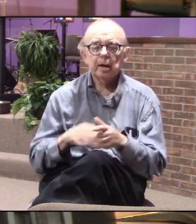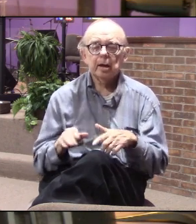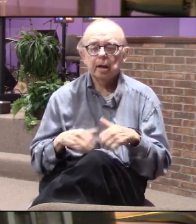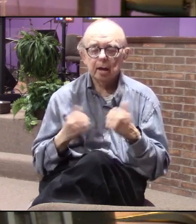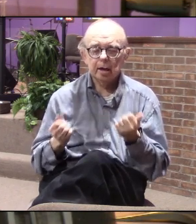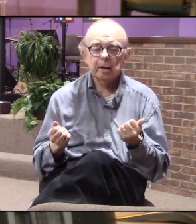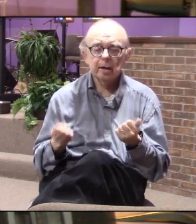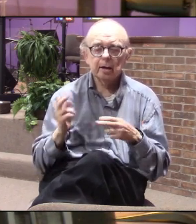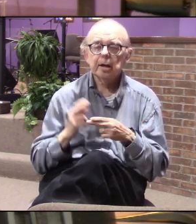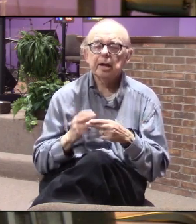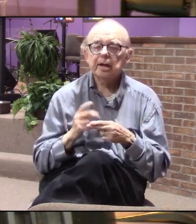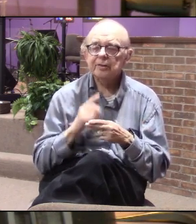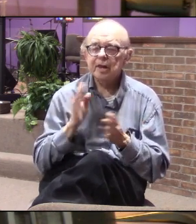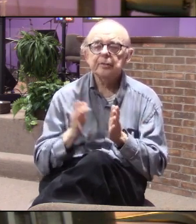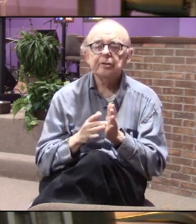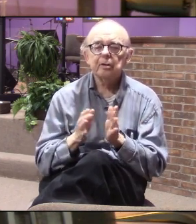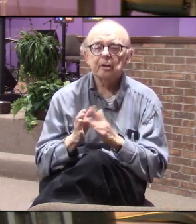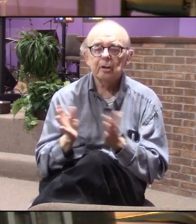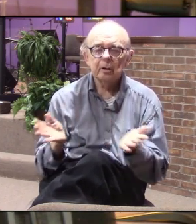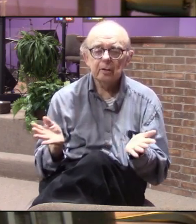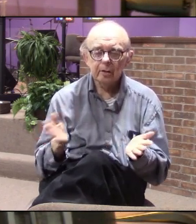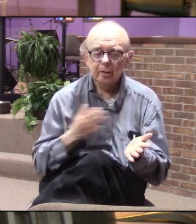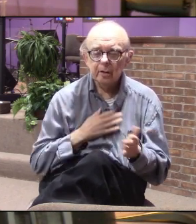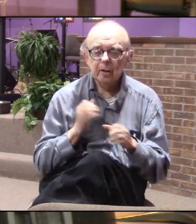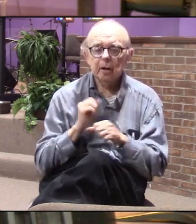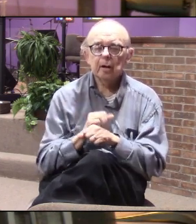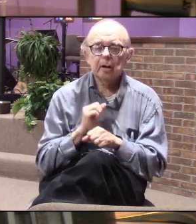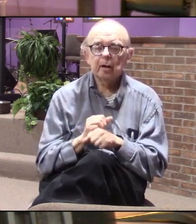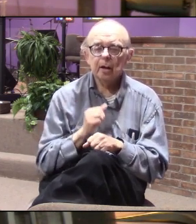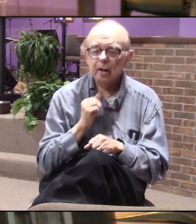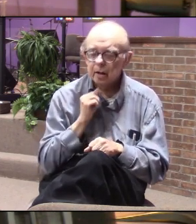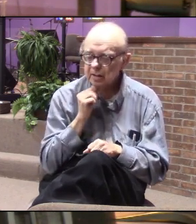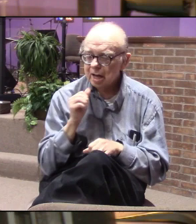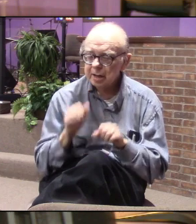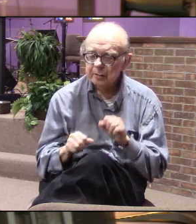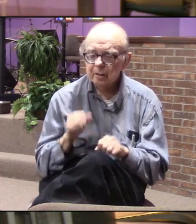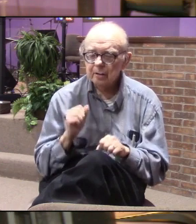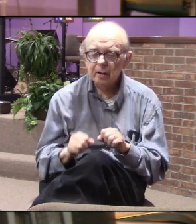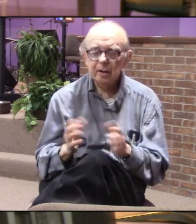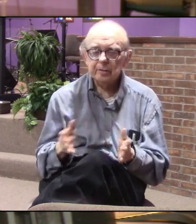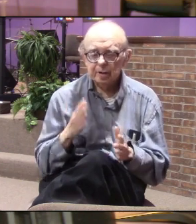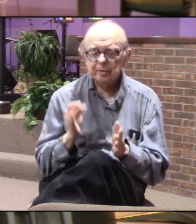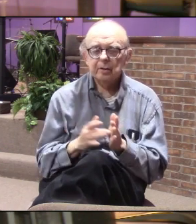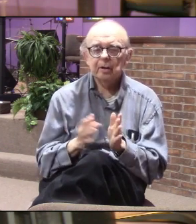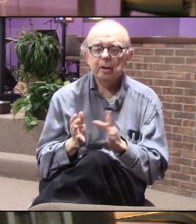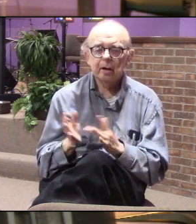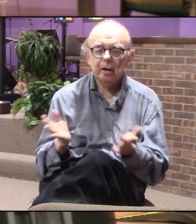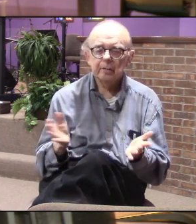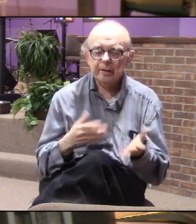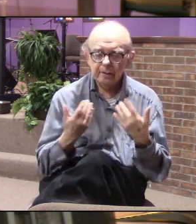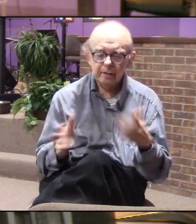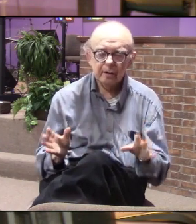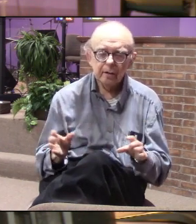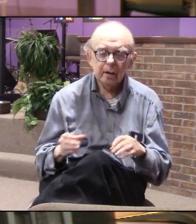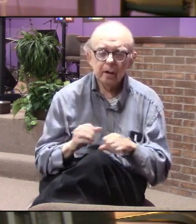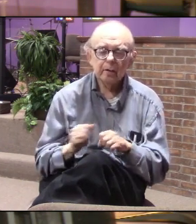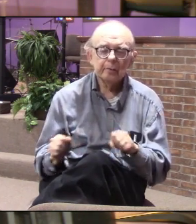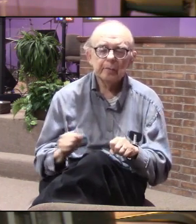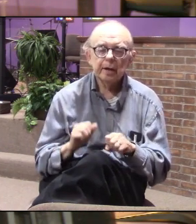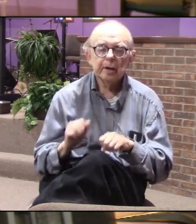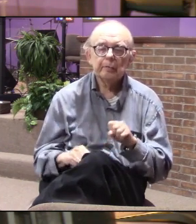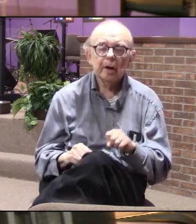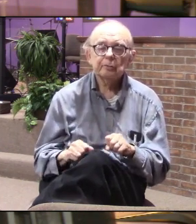life, and his name is Jesus, then my mission is not impossible because Jesus has already made the